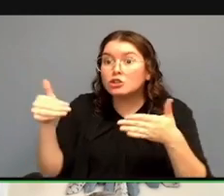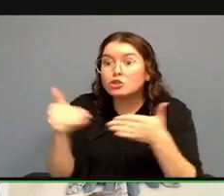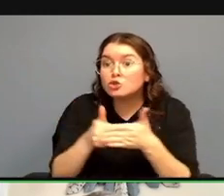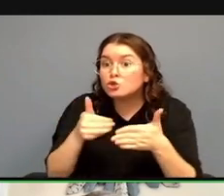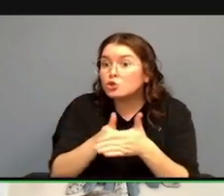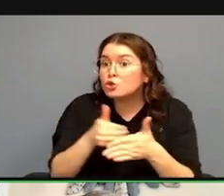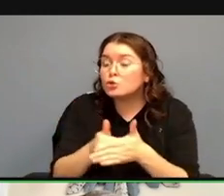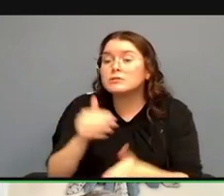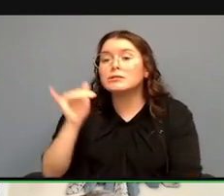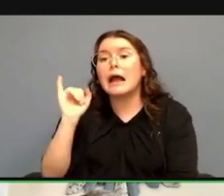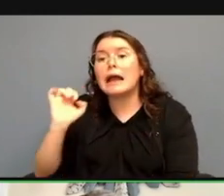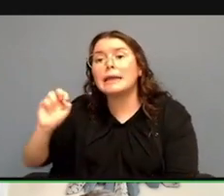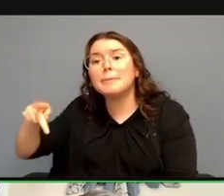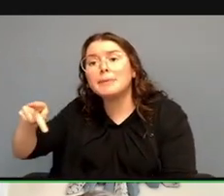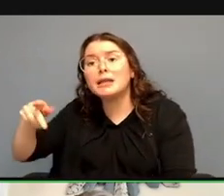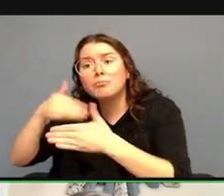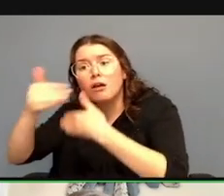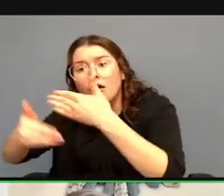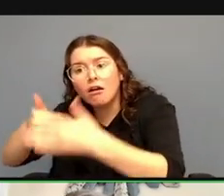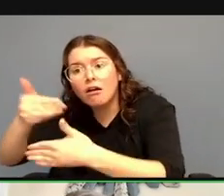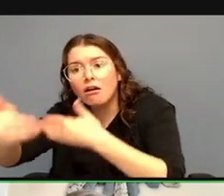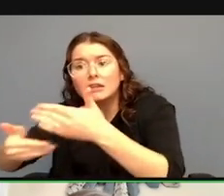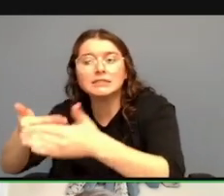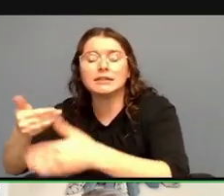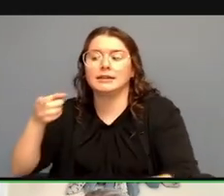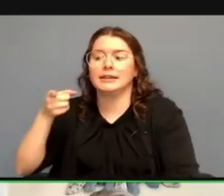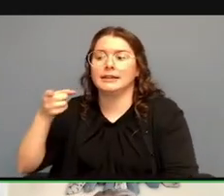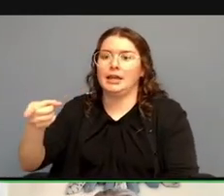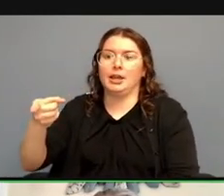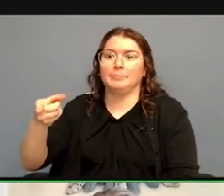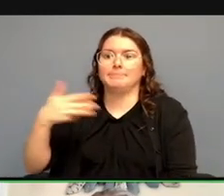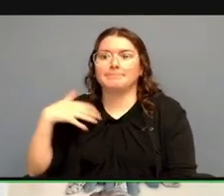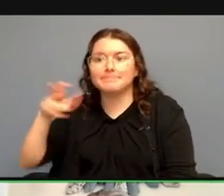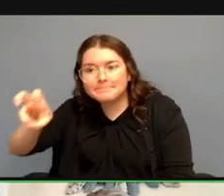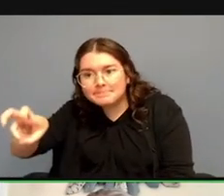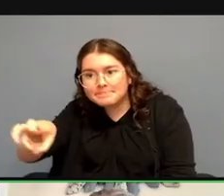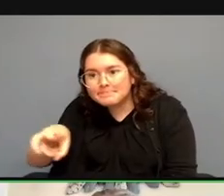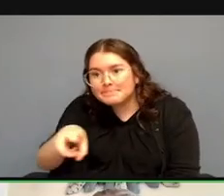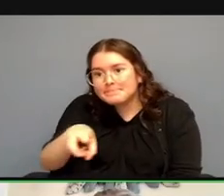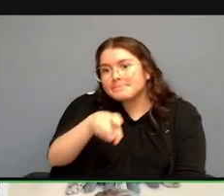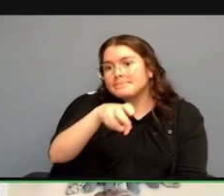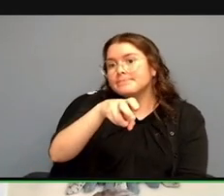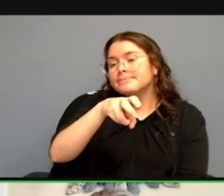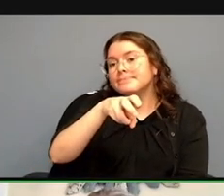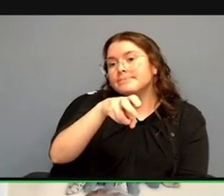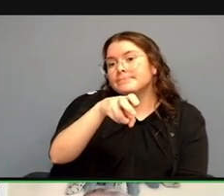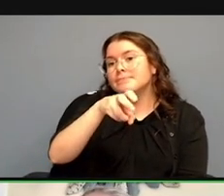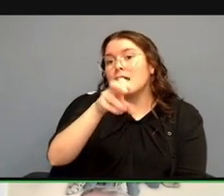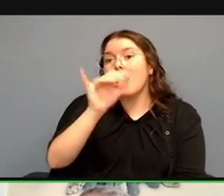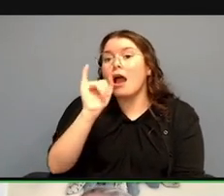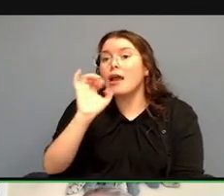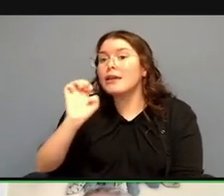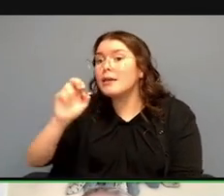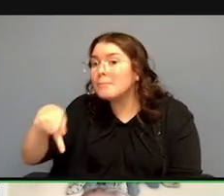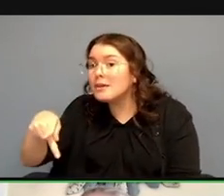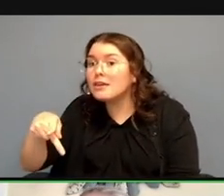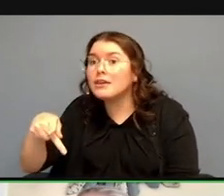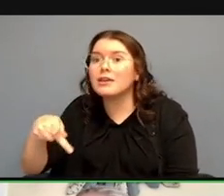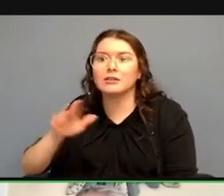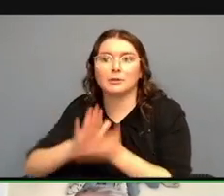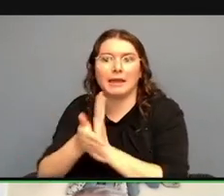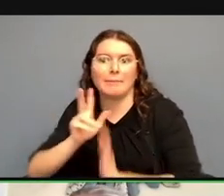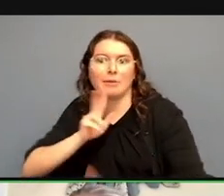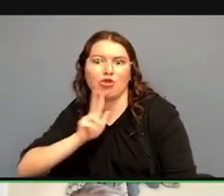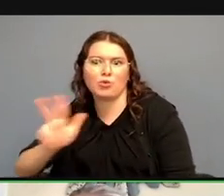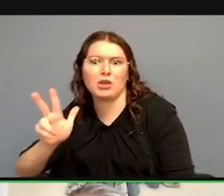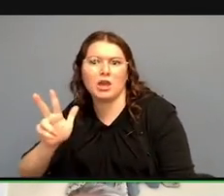the IEP process and they're transitioning to an IEP about to turn 3, we're not